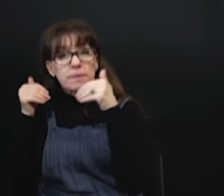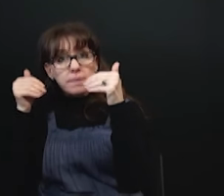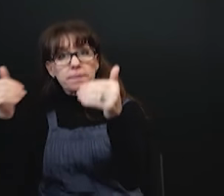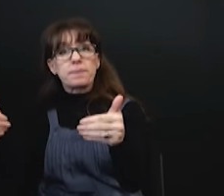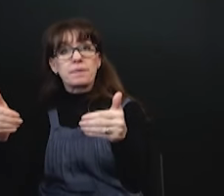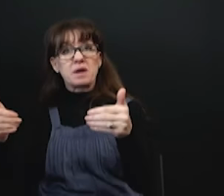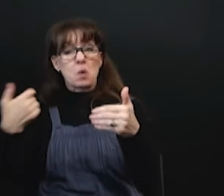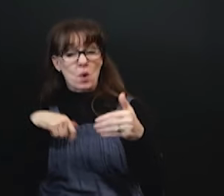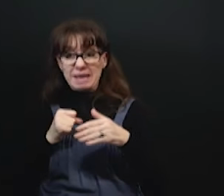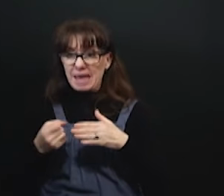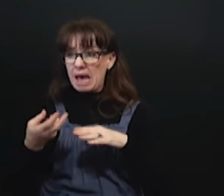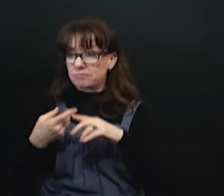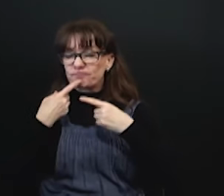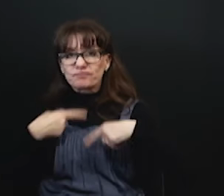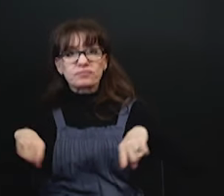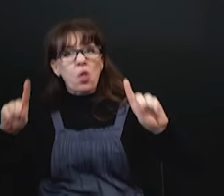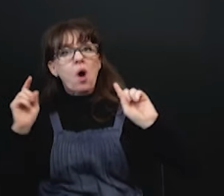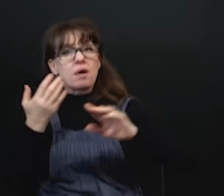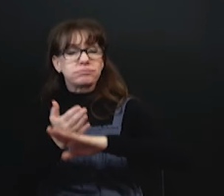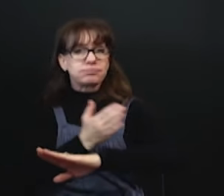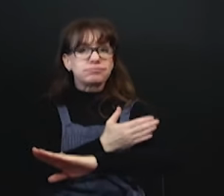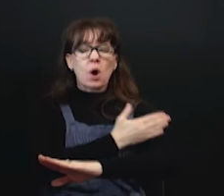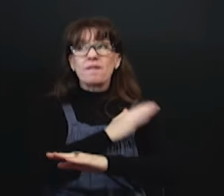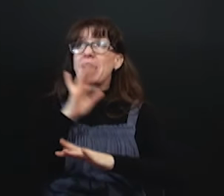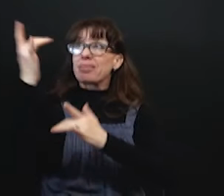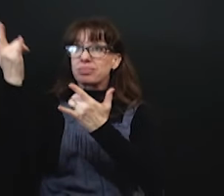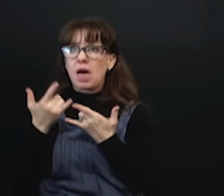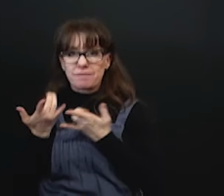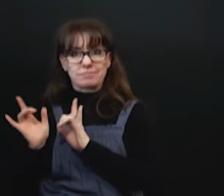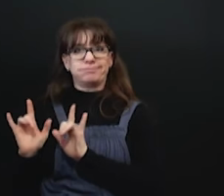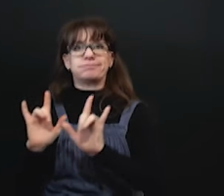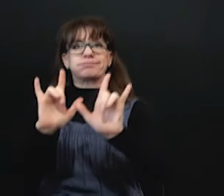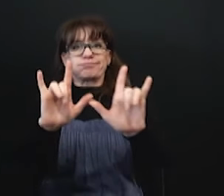free to flourish in his love for us and share it with those around us.